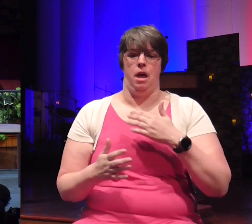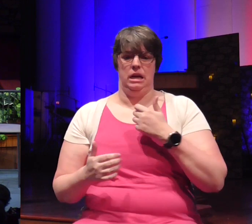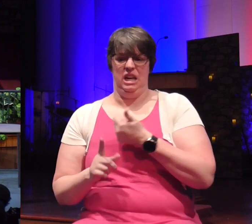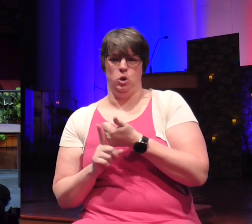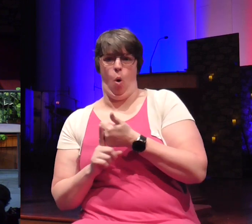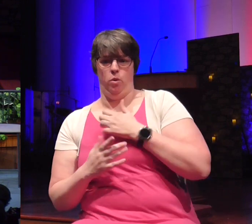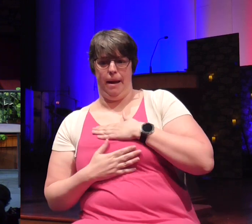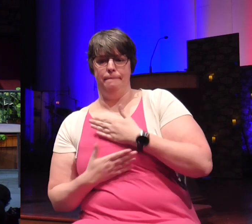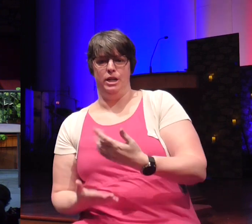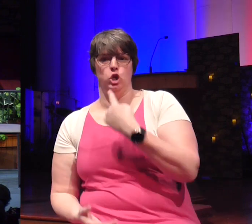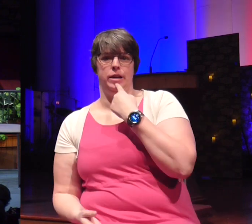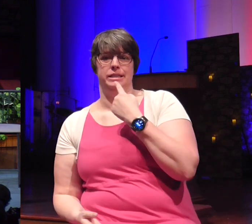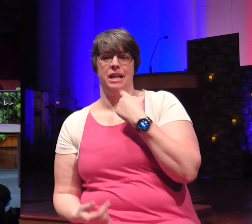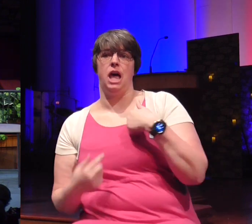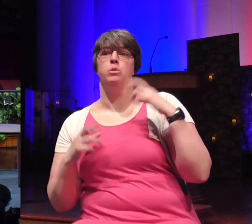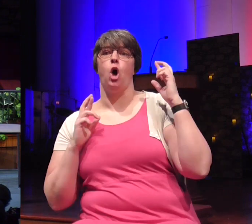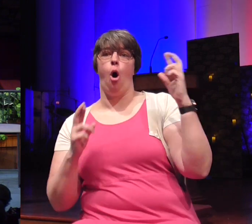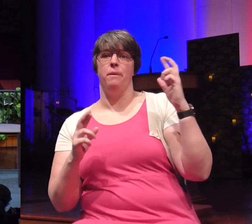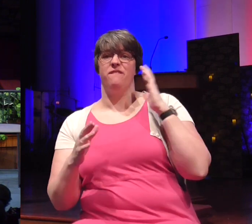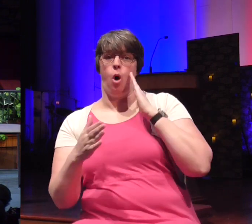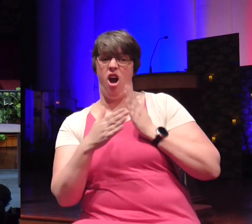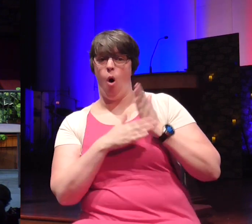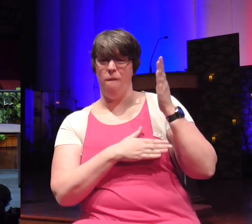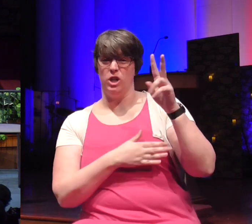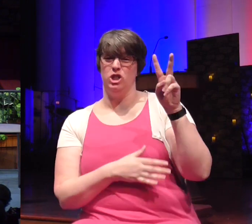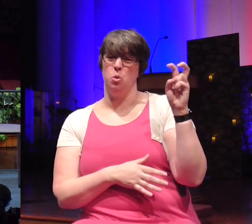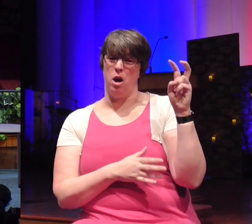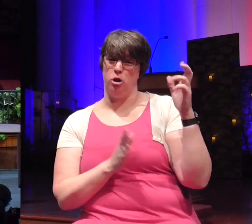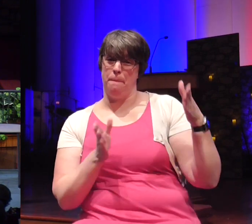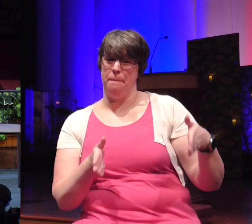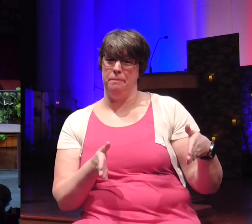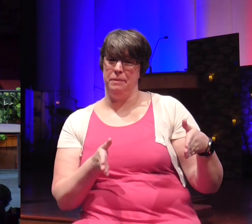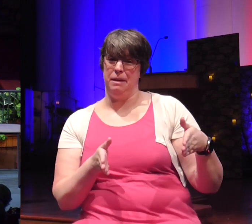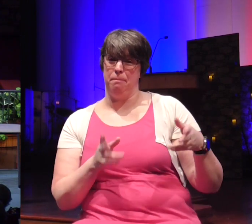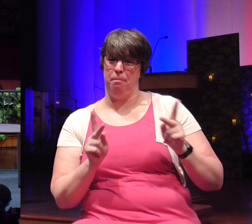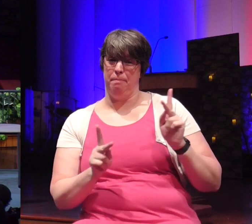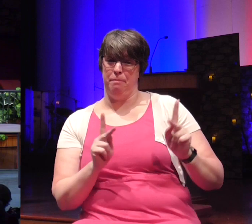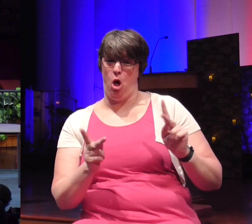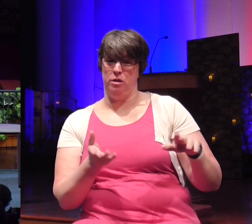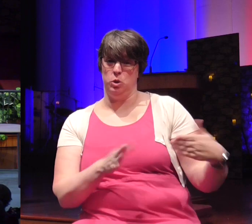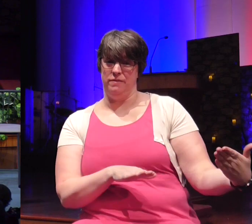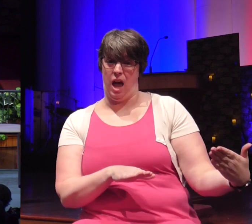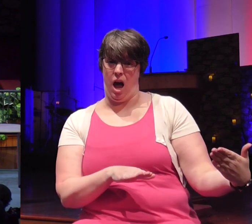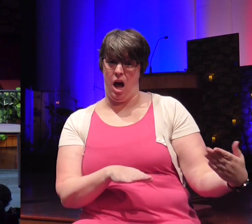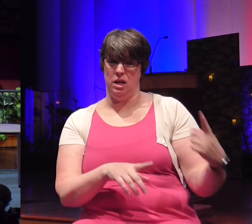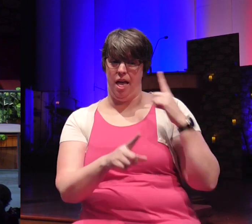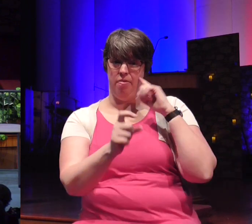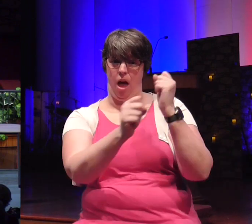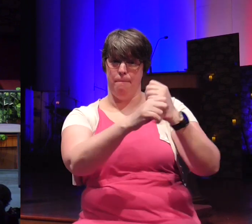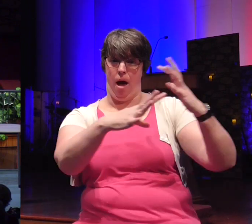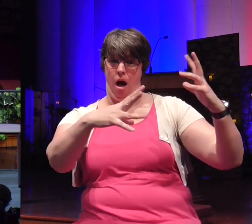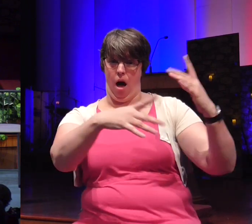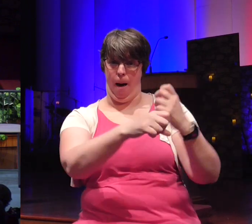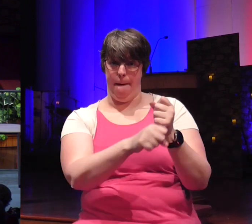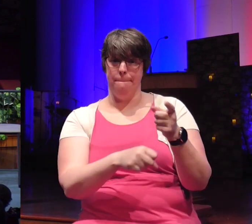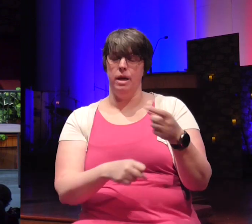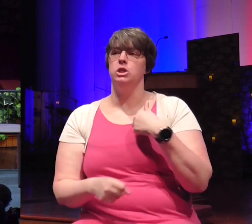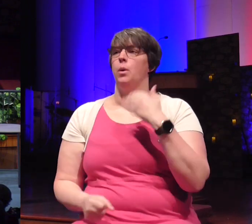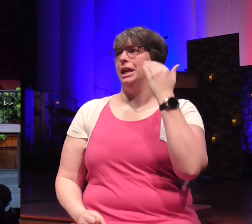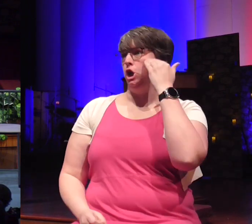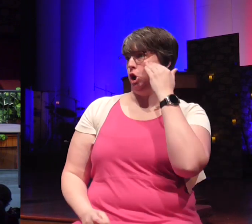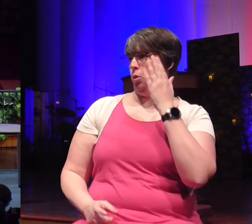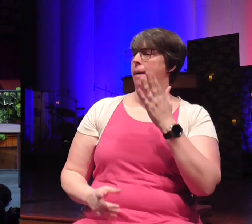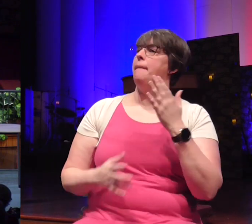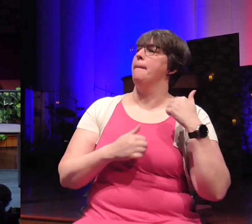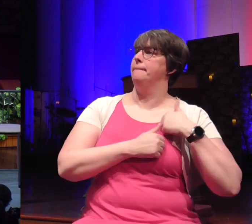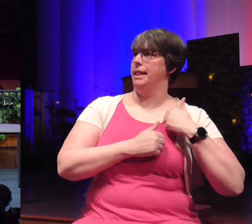admission, says, I was hoping for at least 200 or more. Gone. Now, based on his training, he knew the key to this mission was for him to